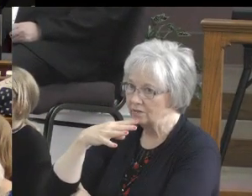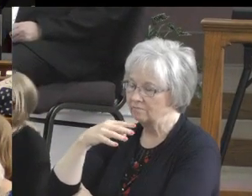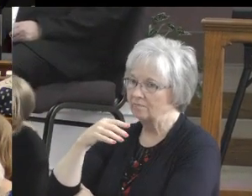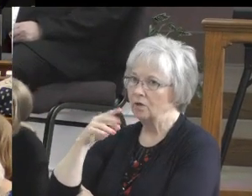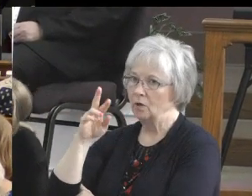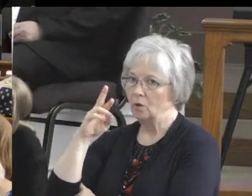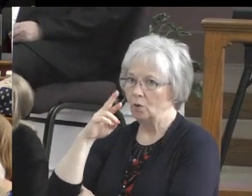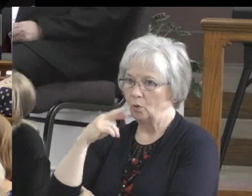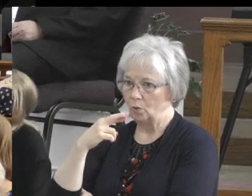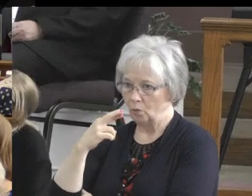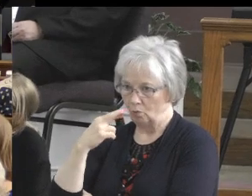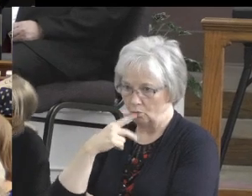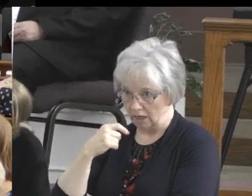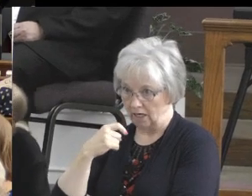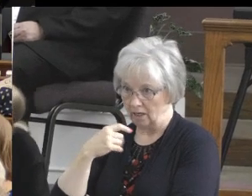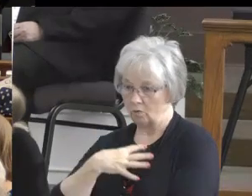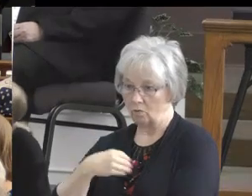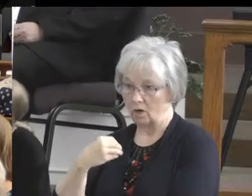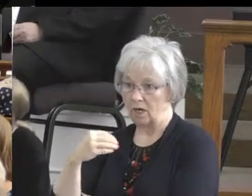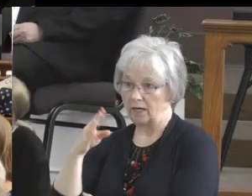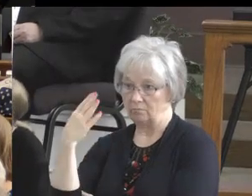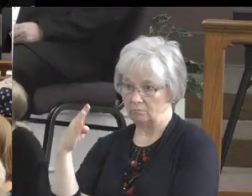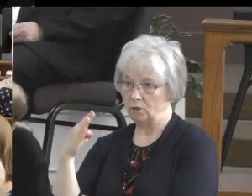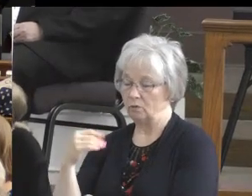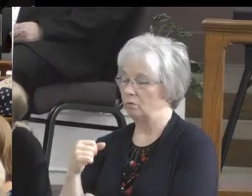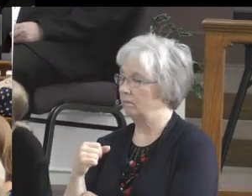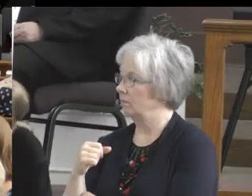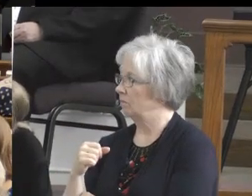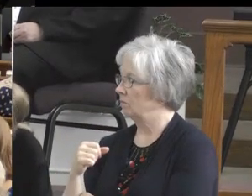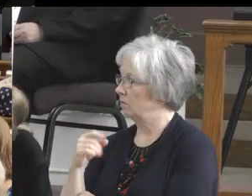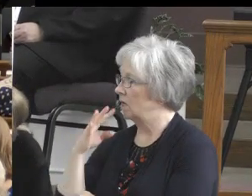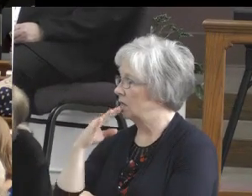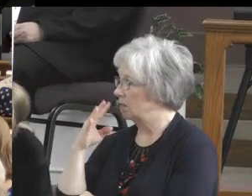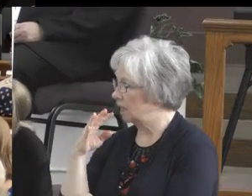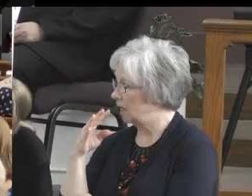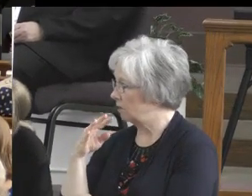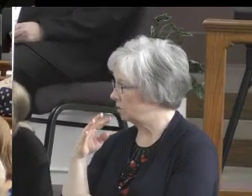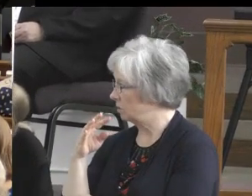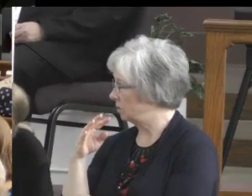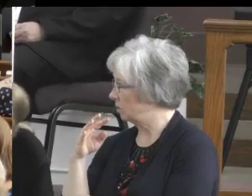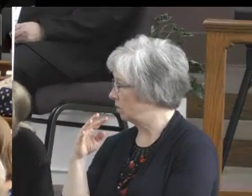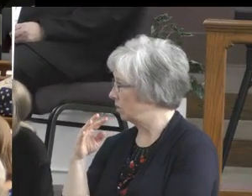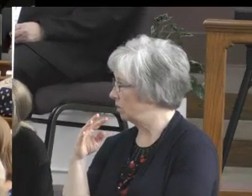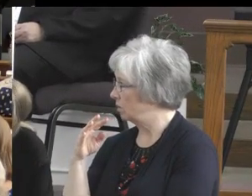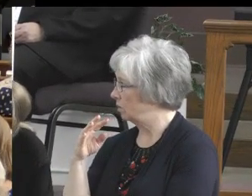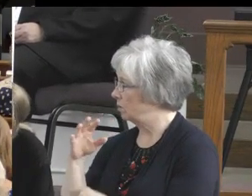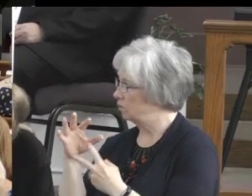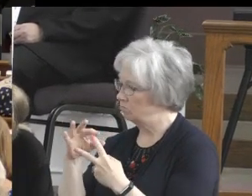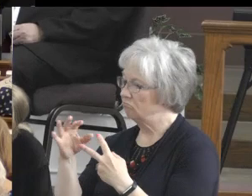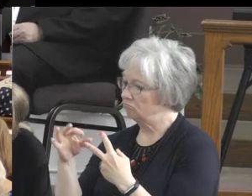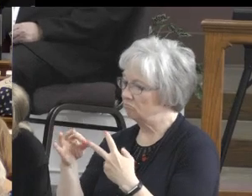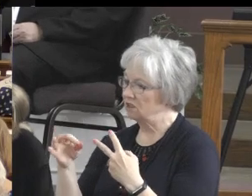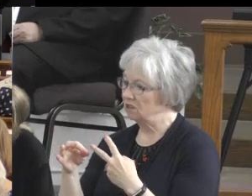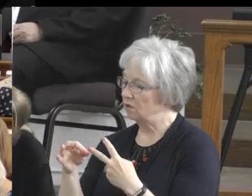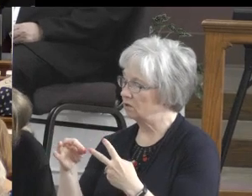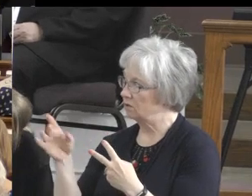Red, white, and blue. Okay? So the colors that were chosen for the